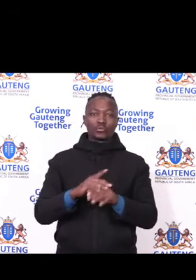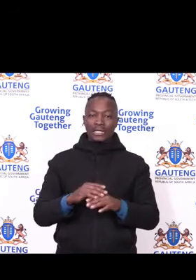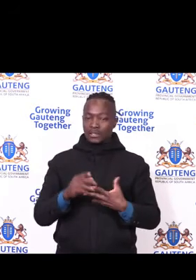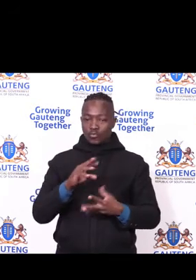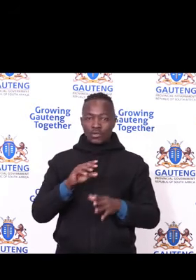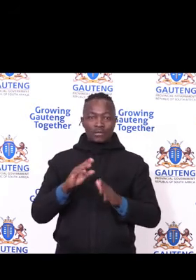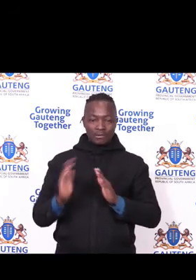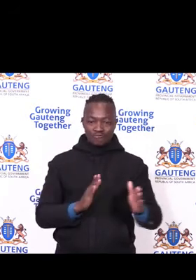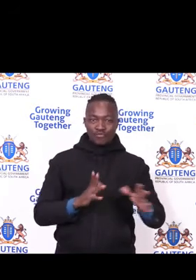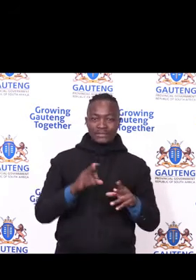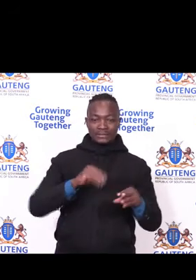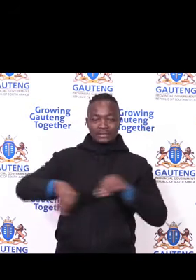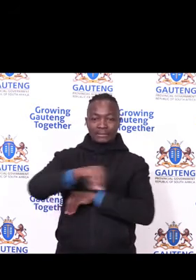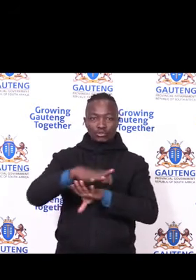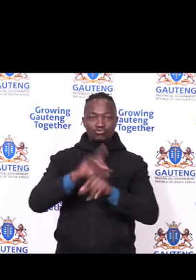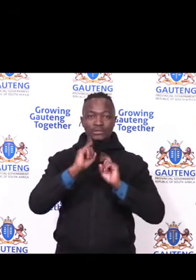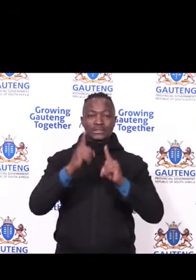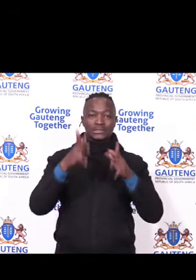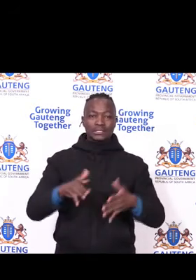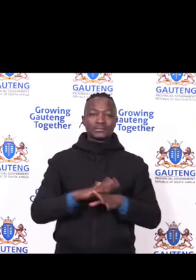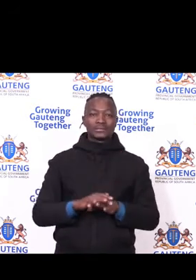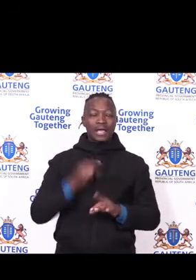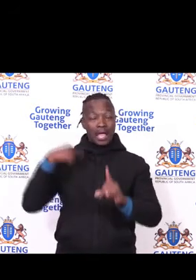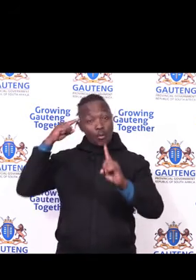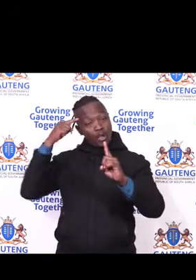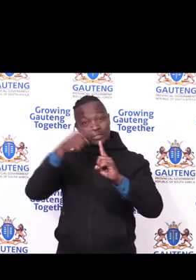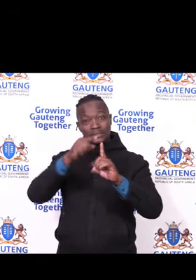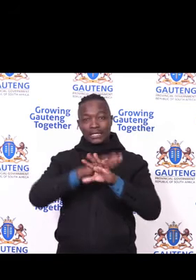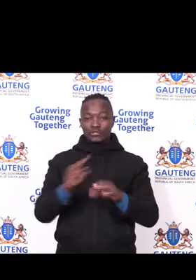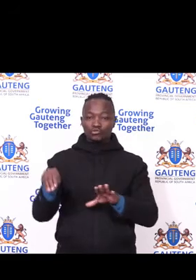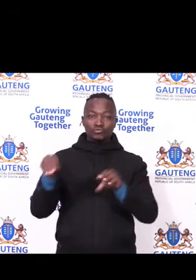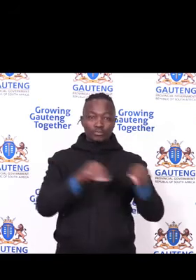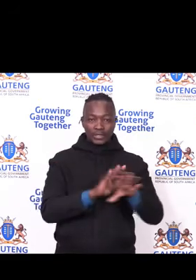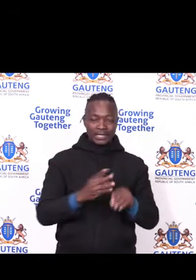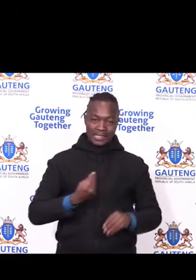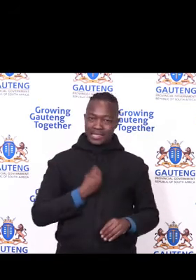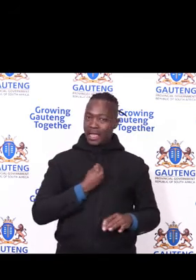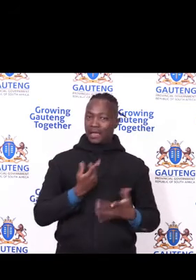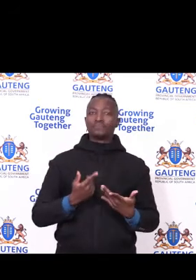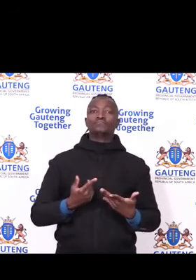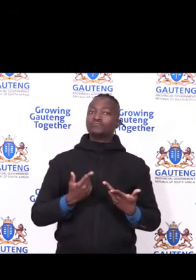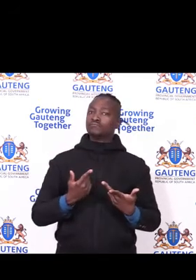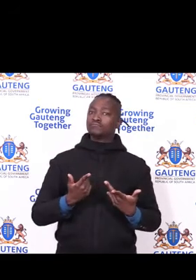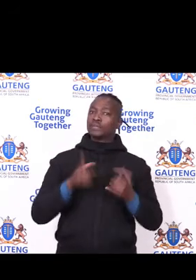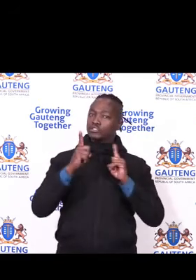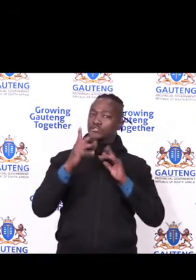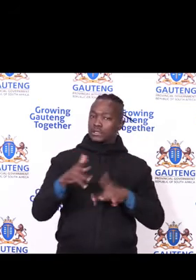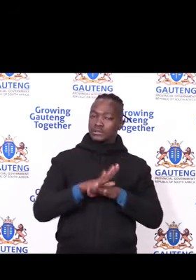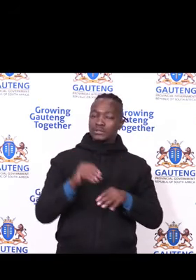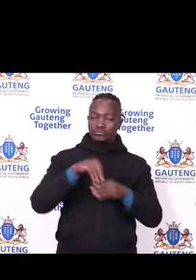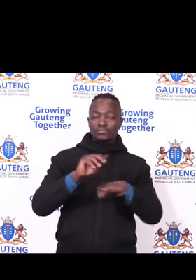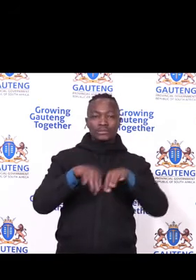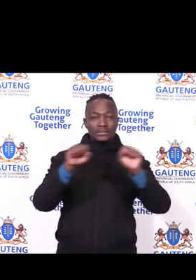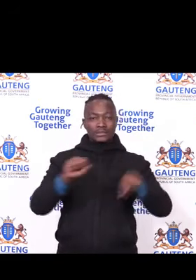substitute educators. Our target here is to bring young, dynamic teachers to the fold and ensure that